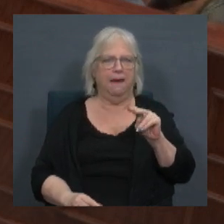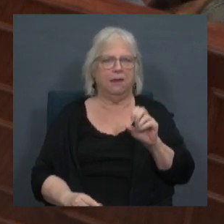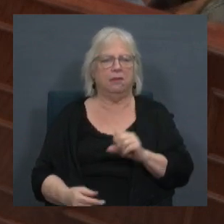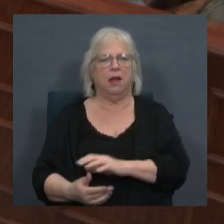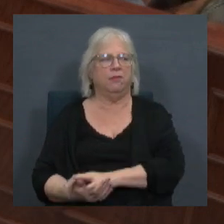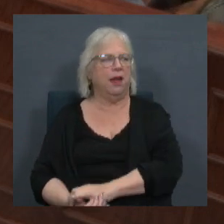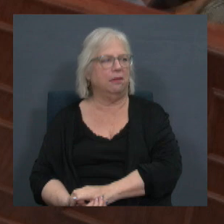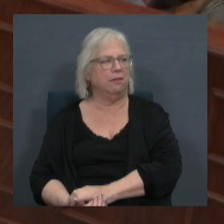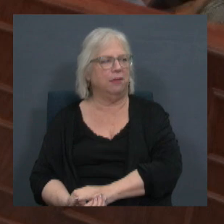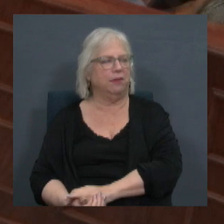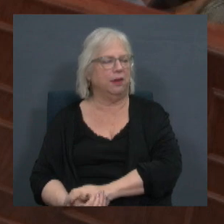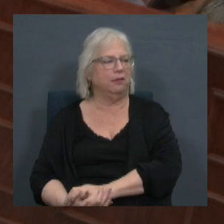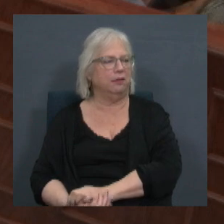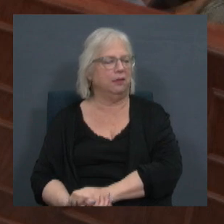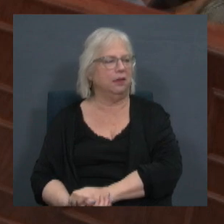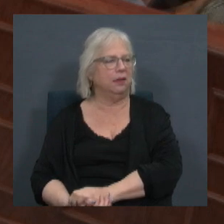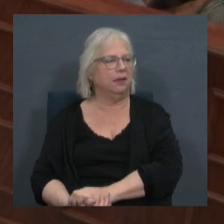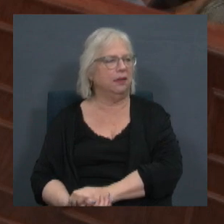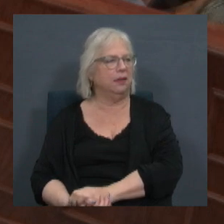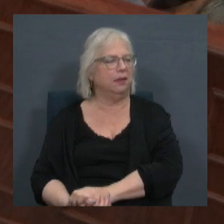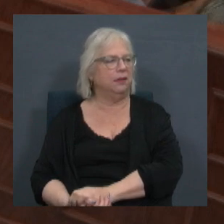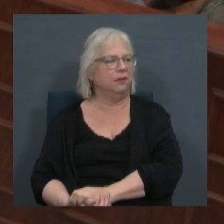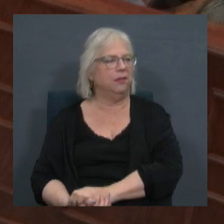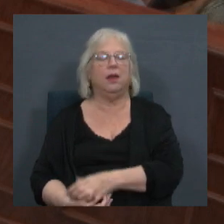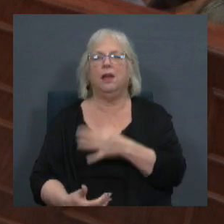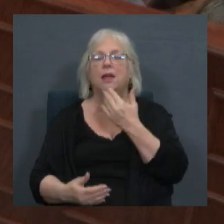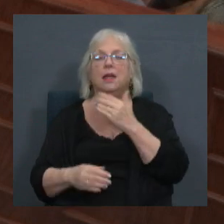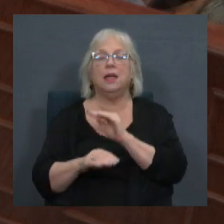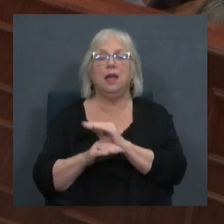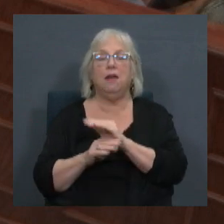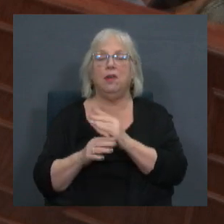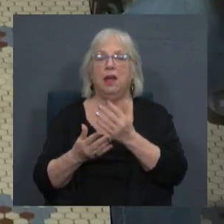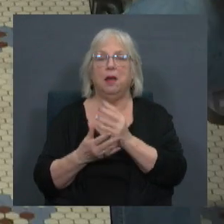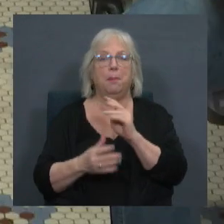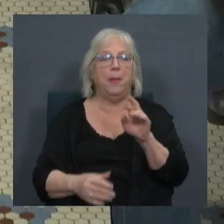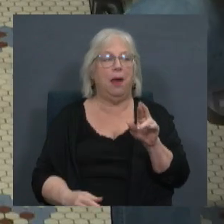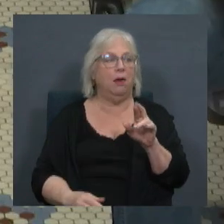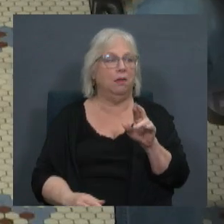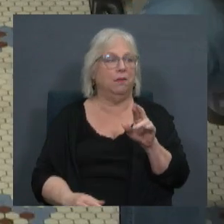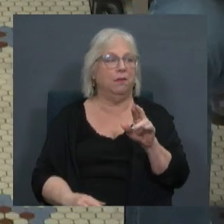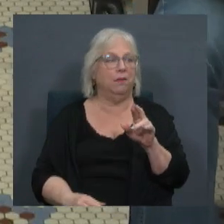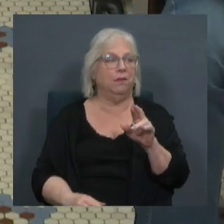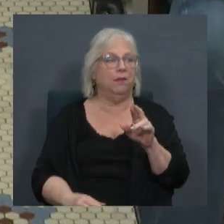Good evening. Yes, ma'am. Good evening, Mayor Scott.